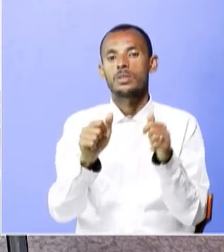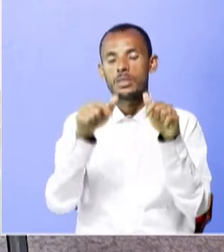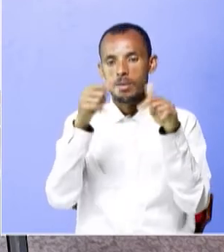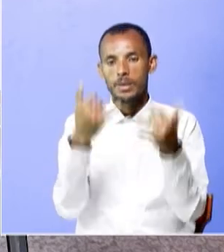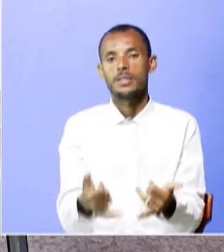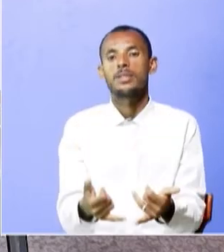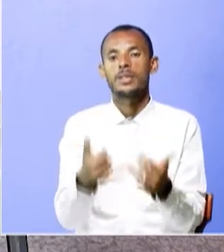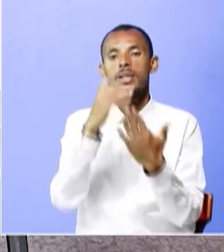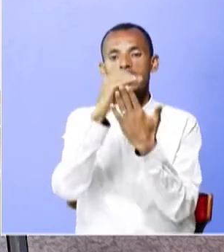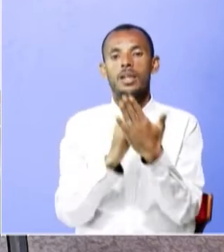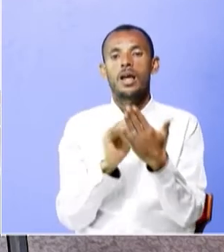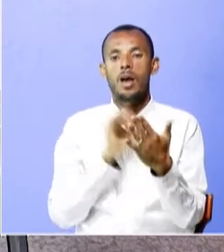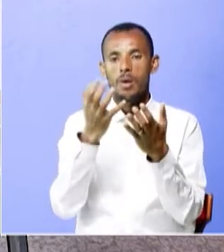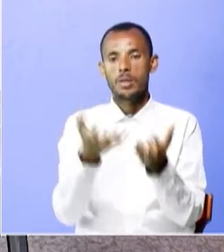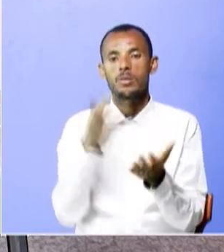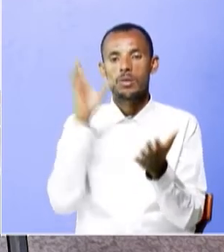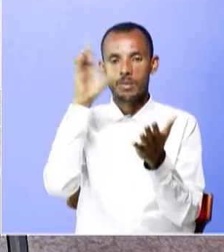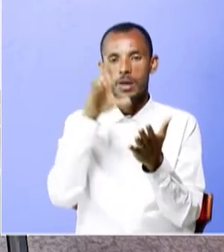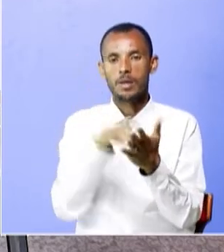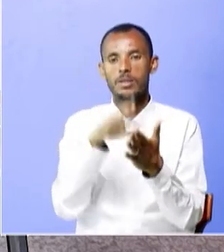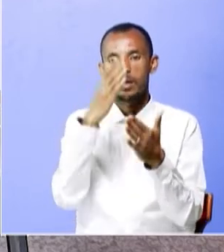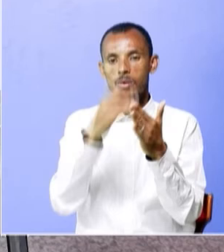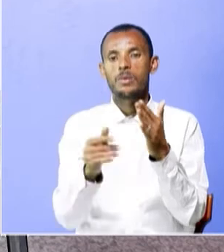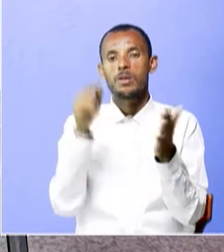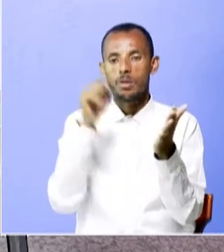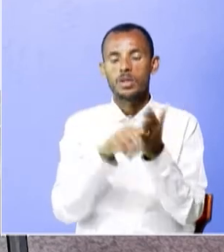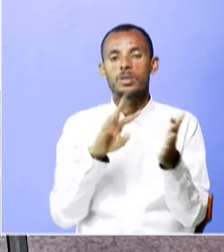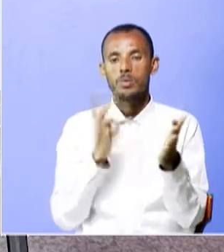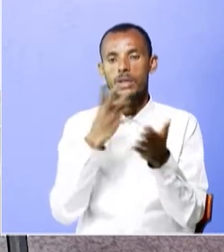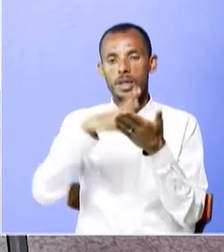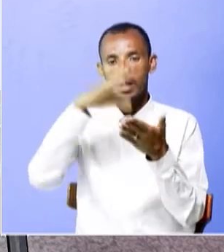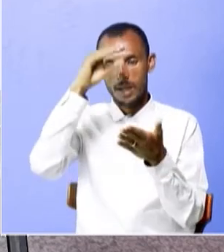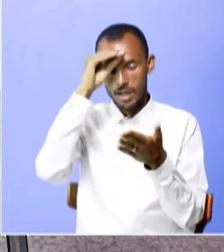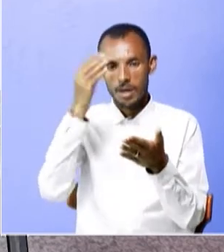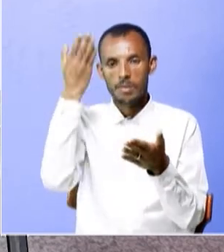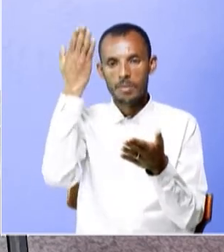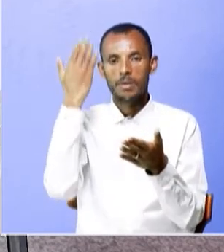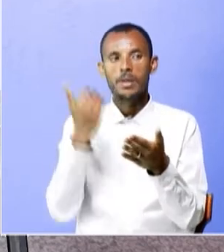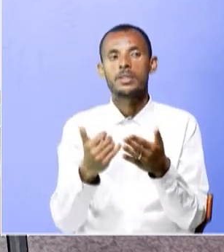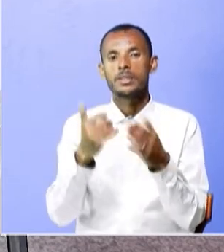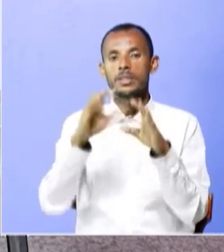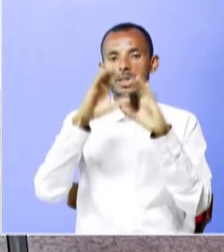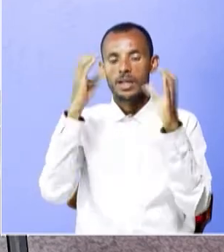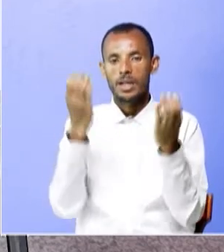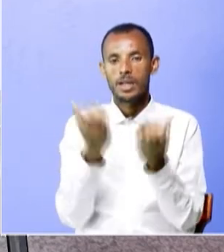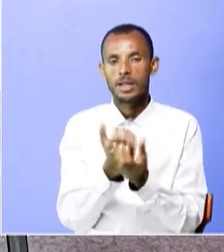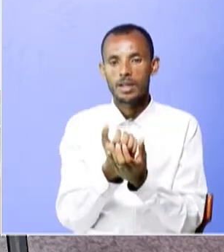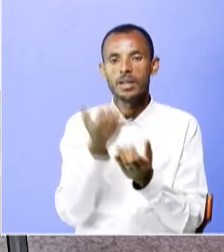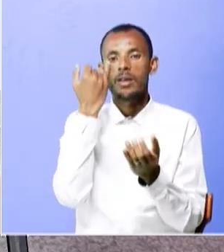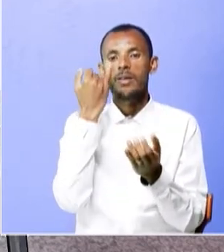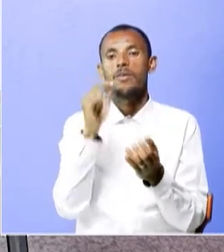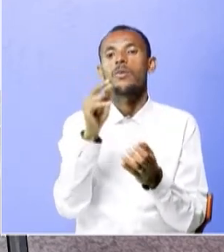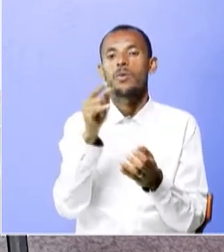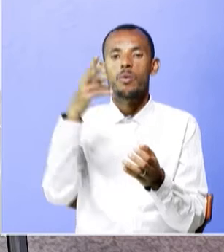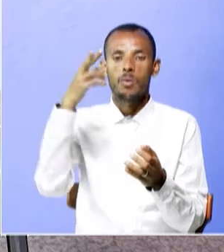present lesson, I want to remind you some of the points that we have seen in the previous lesson. Well, if you